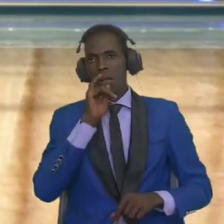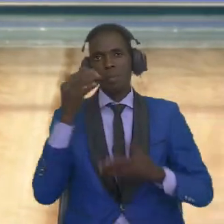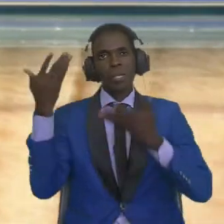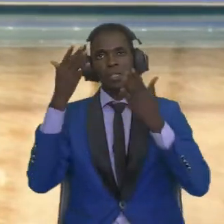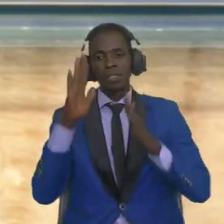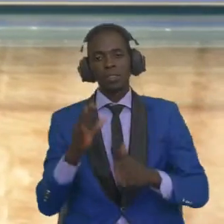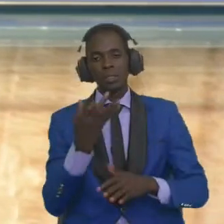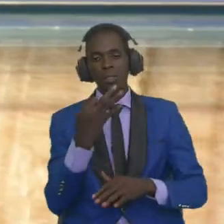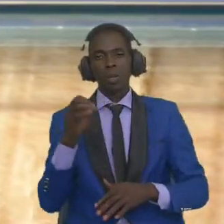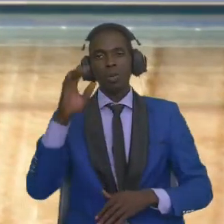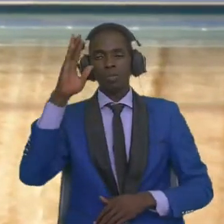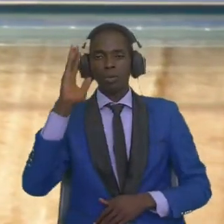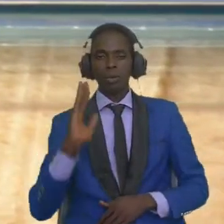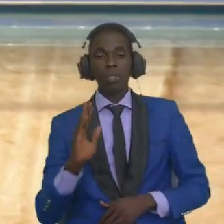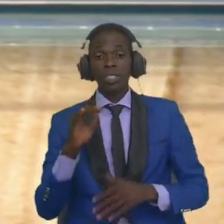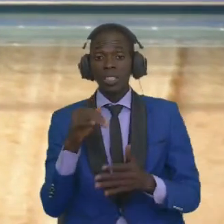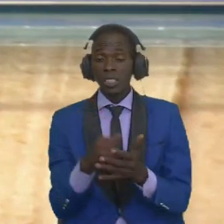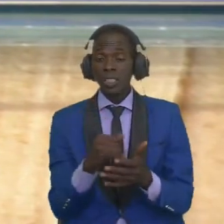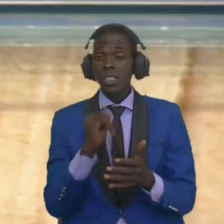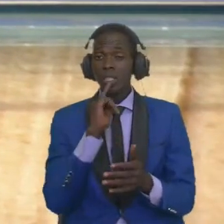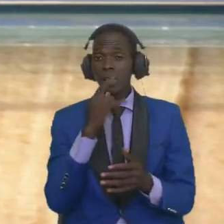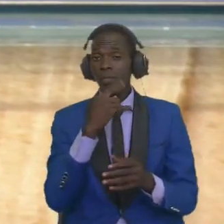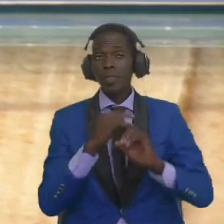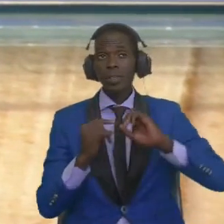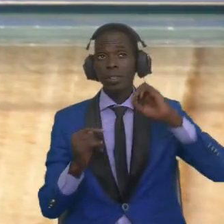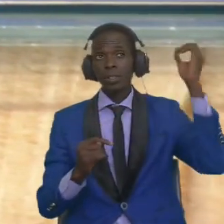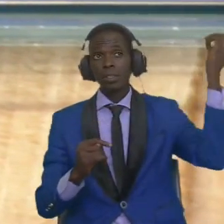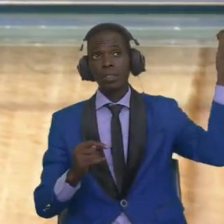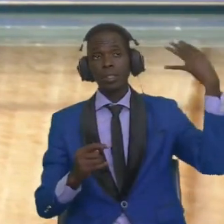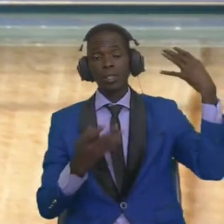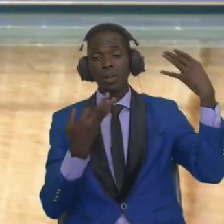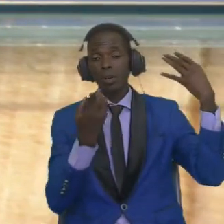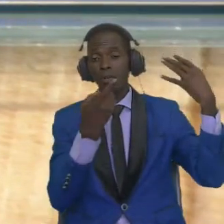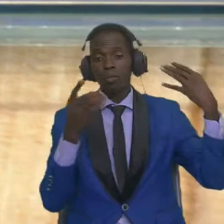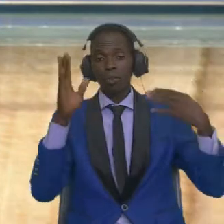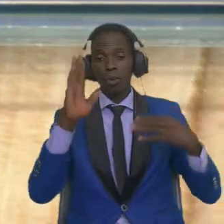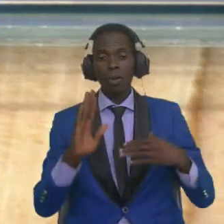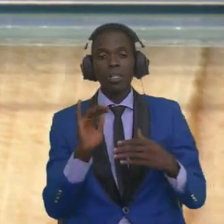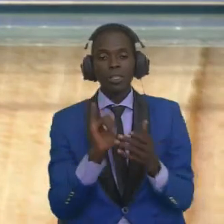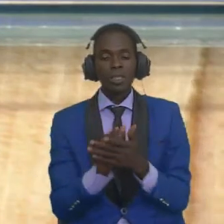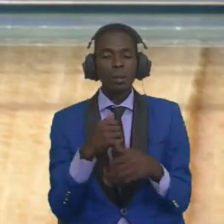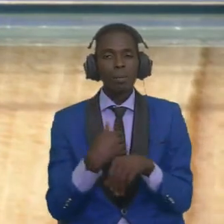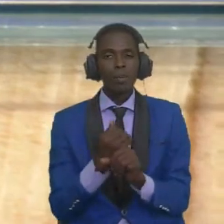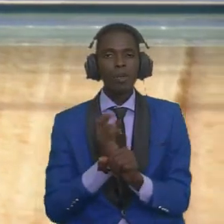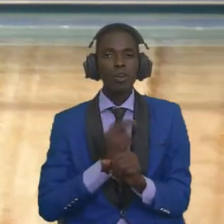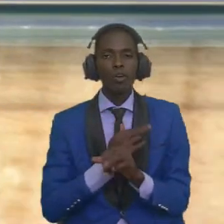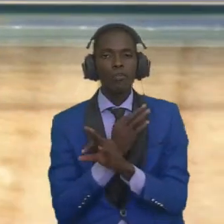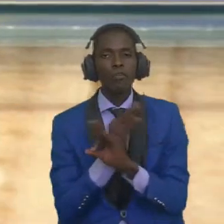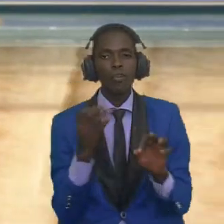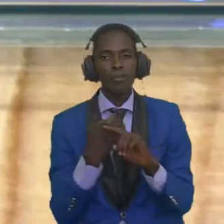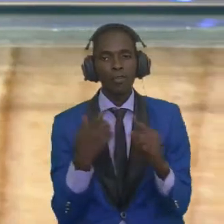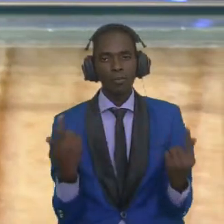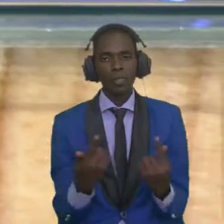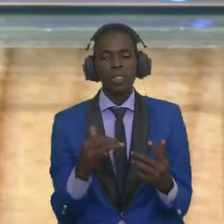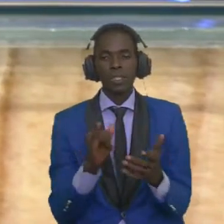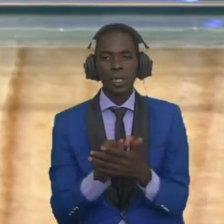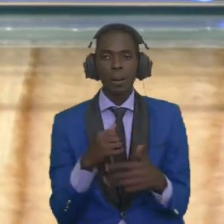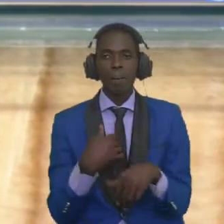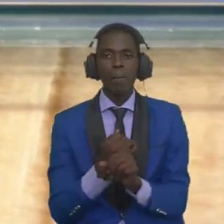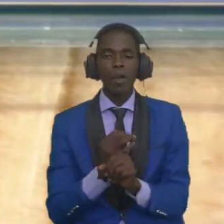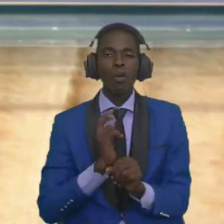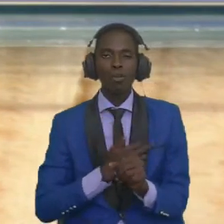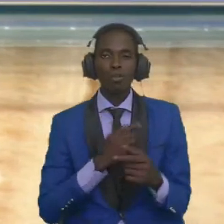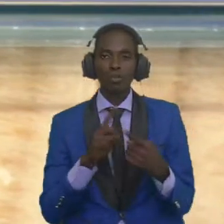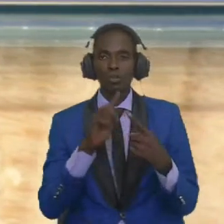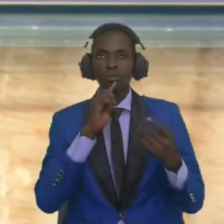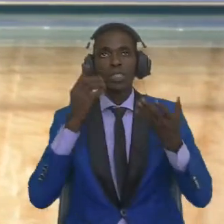God. It's the grace of God that comes to us and sets us free from sin that makes us servants